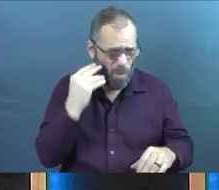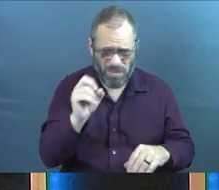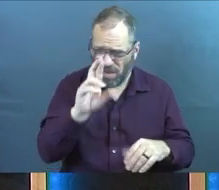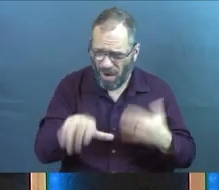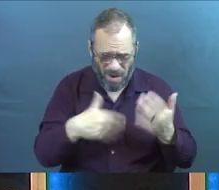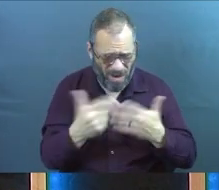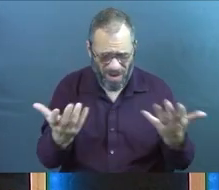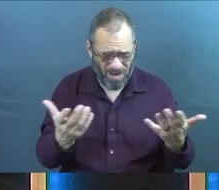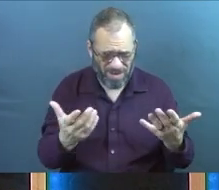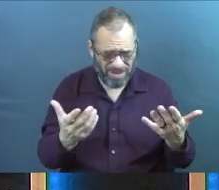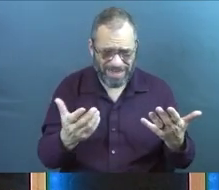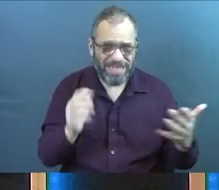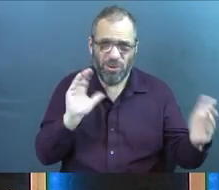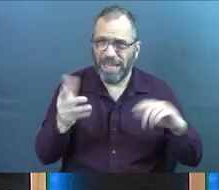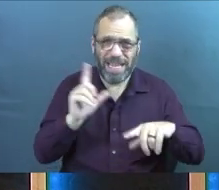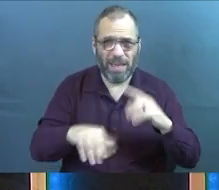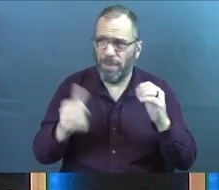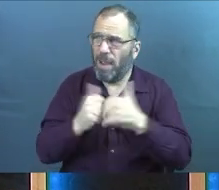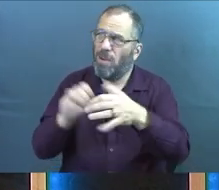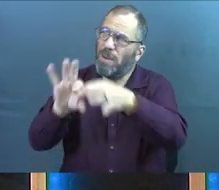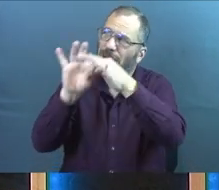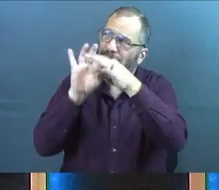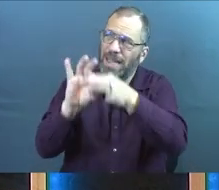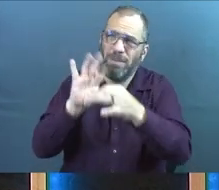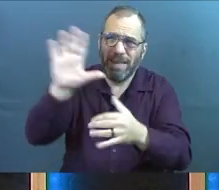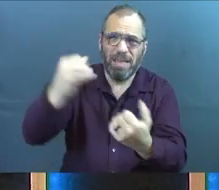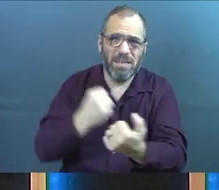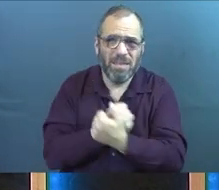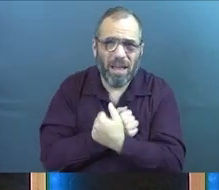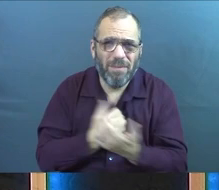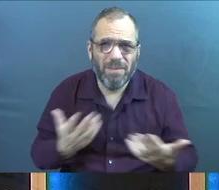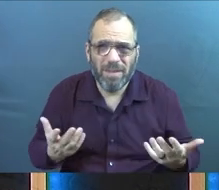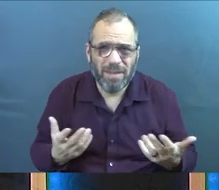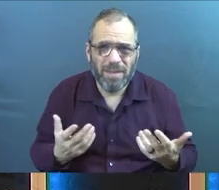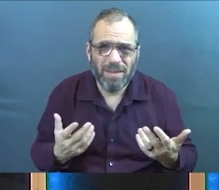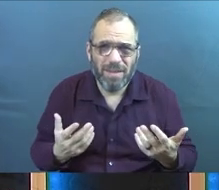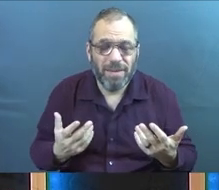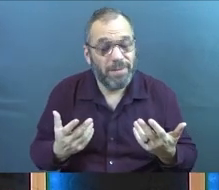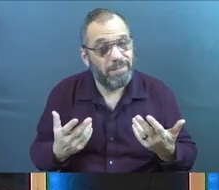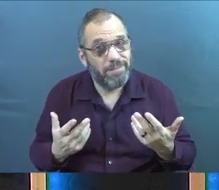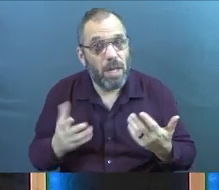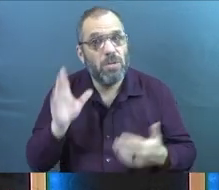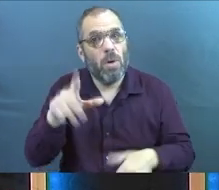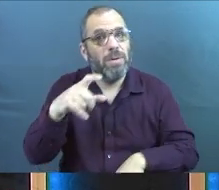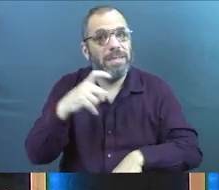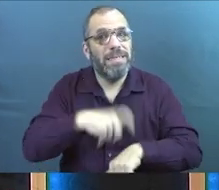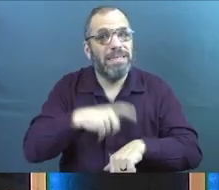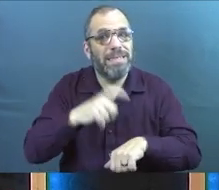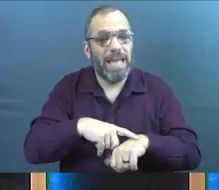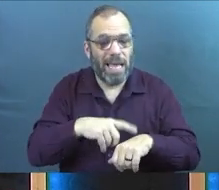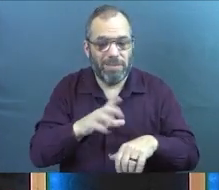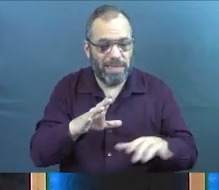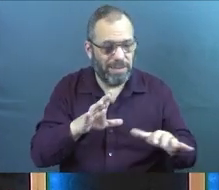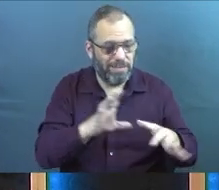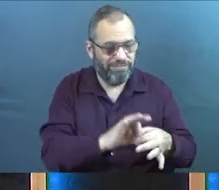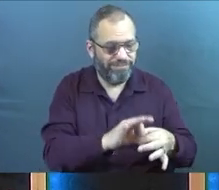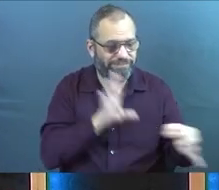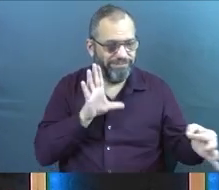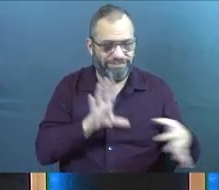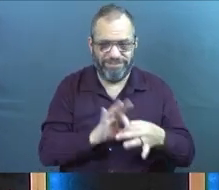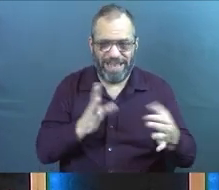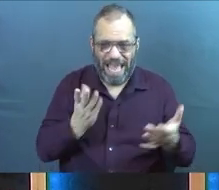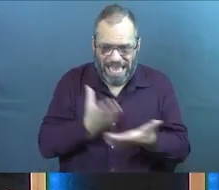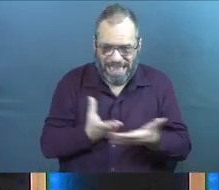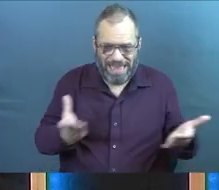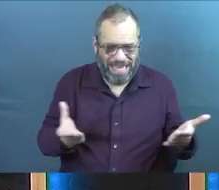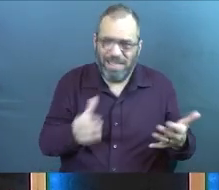to the relationship with him. None of those things compare to his love for us. And so it's time for us to let go of them and see them just as